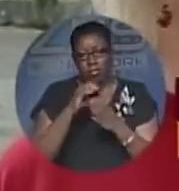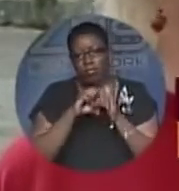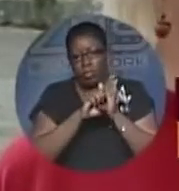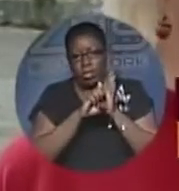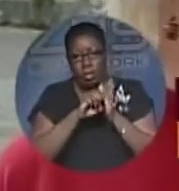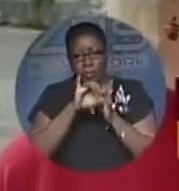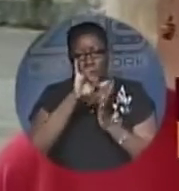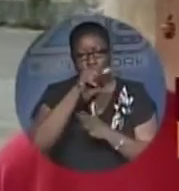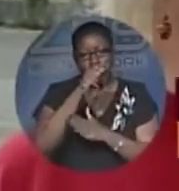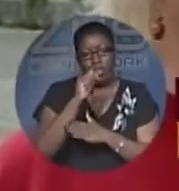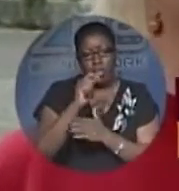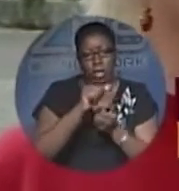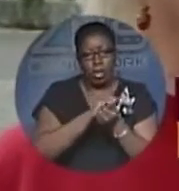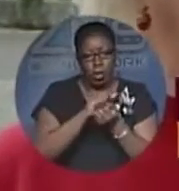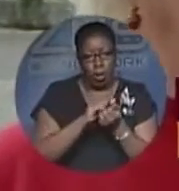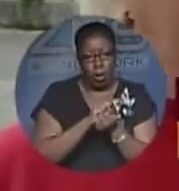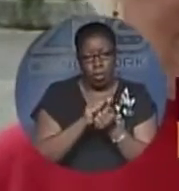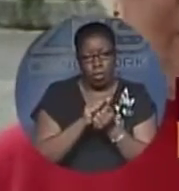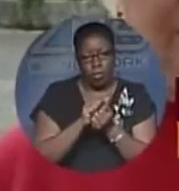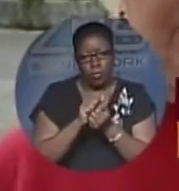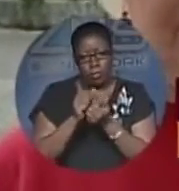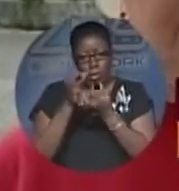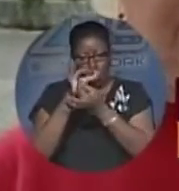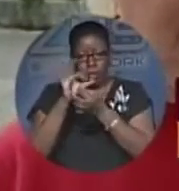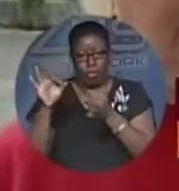and Freeport Advertising.